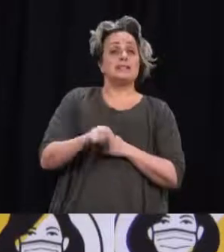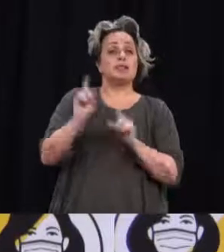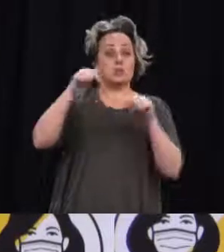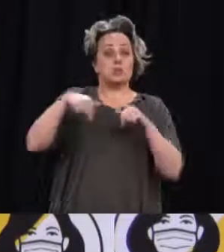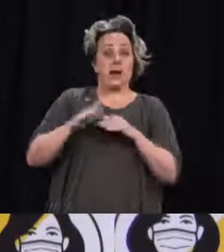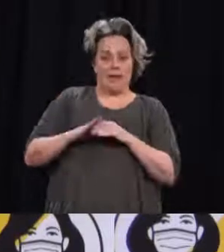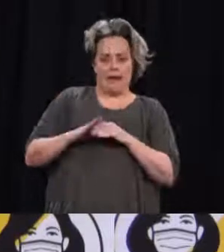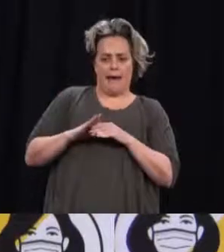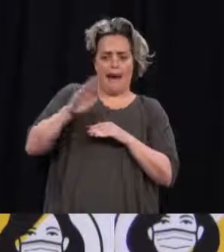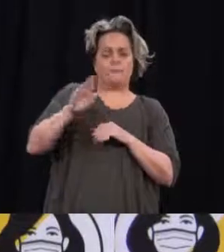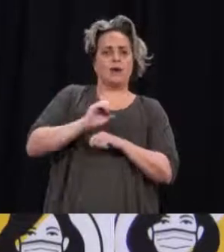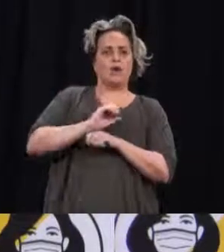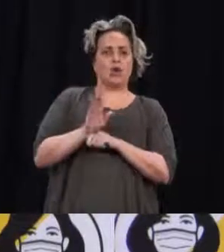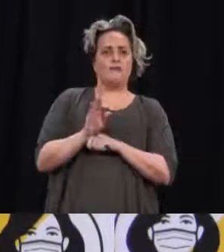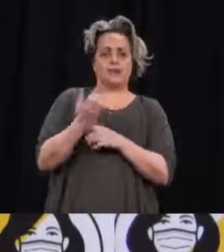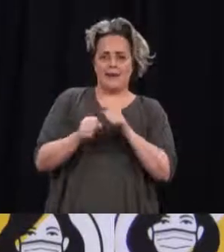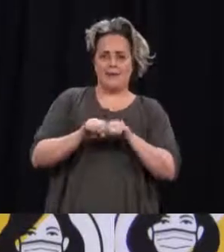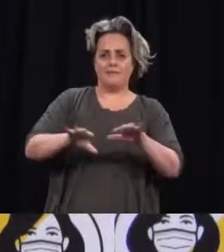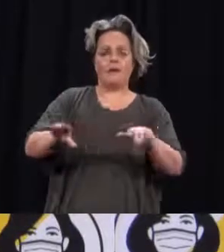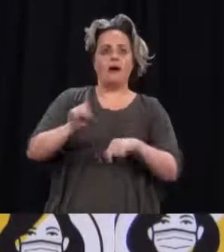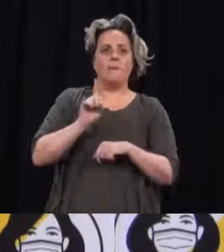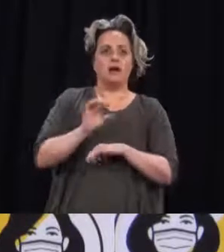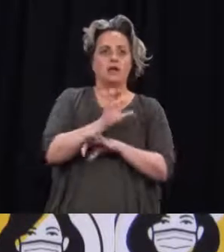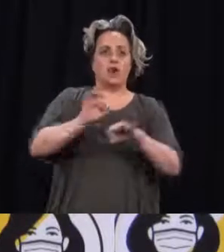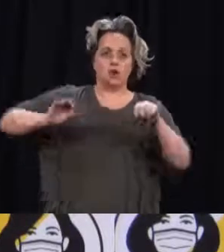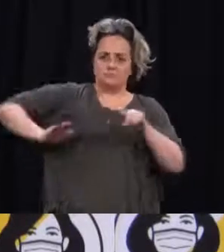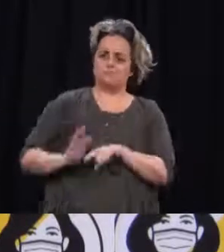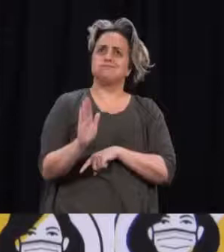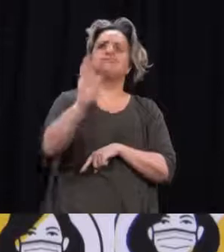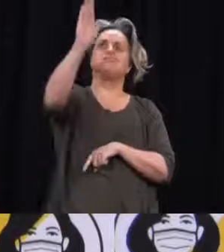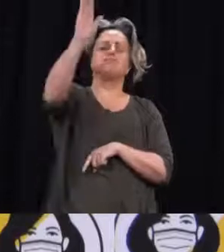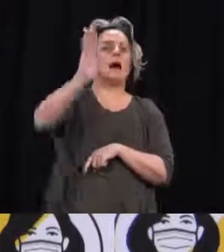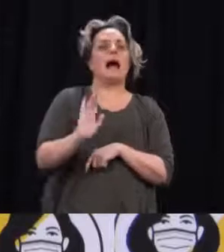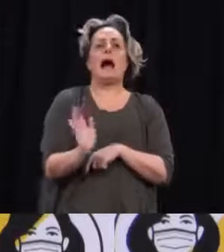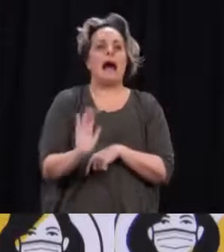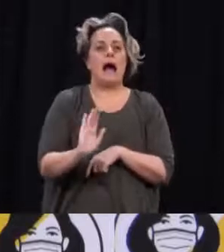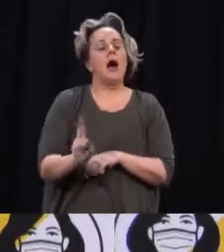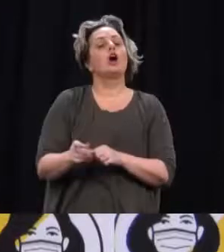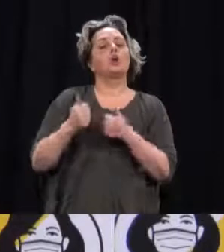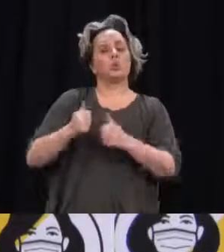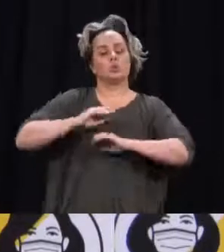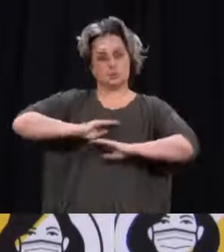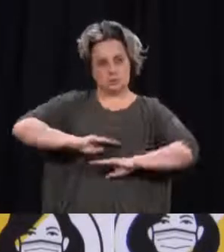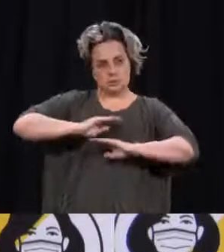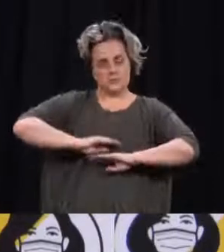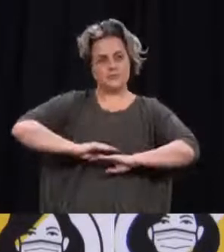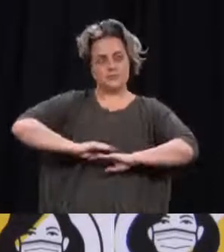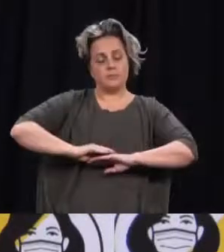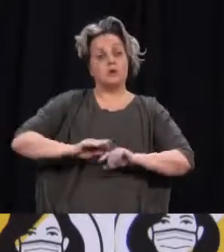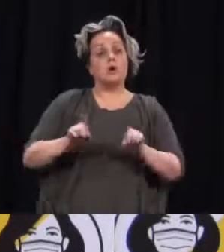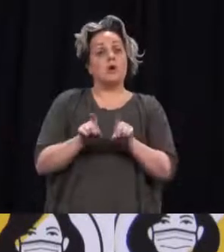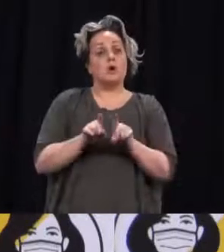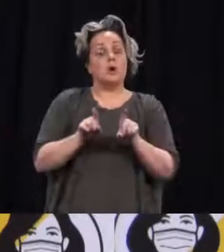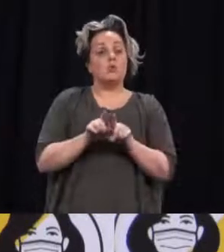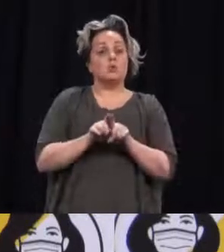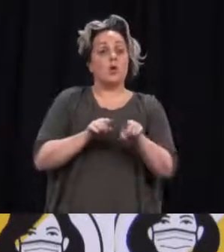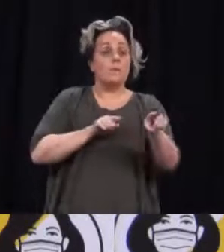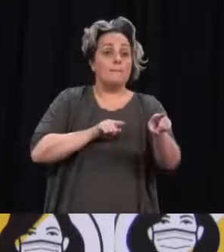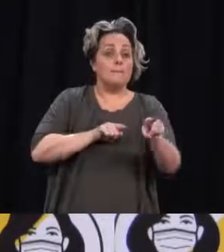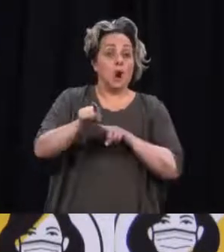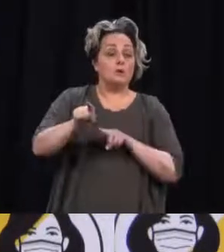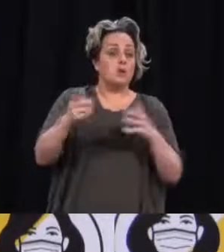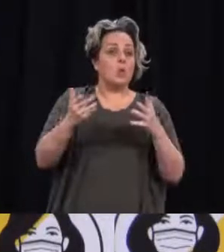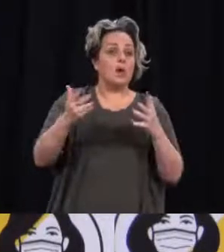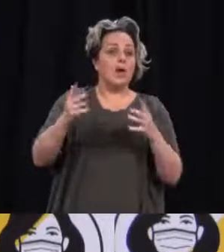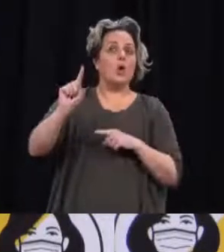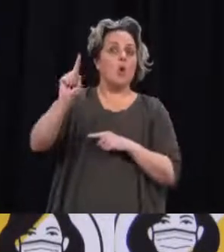but reassuringly, we're not seeing an exponential growth in case numbers. So that's good. And we're also seeing that the vast majority are in